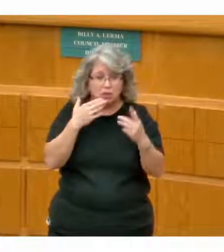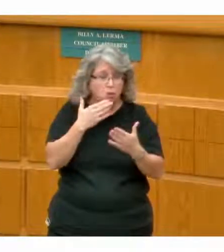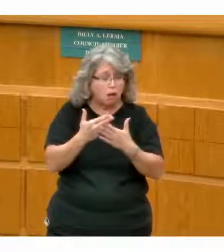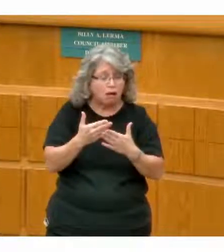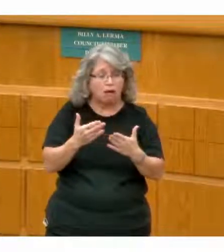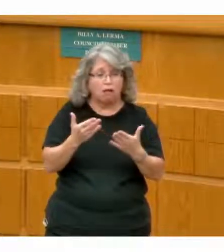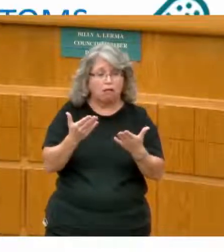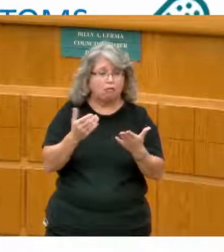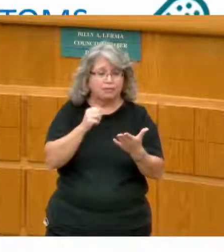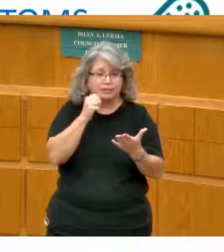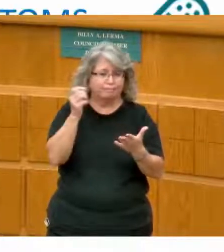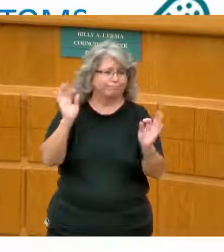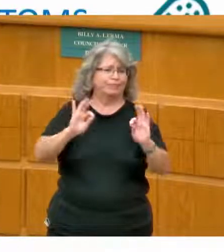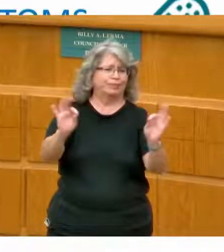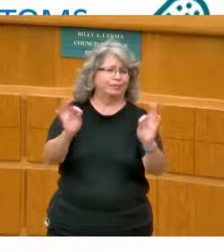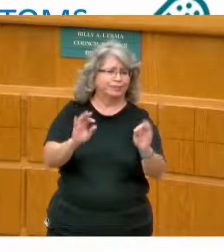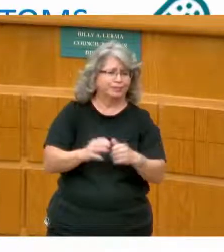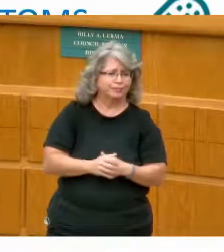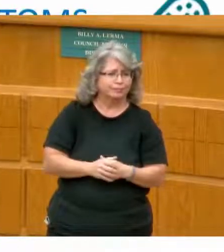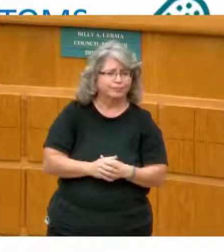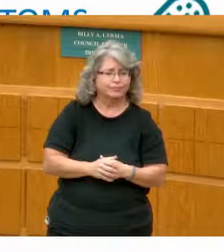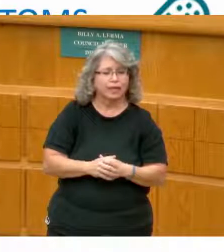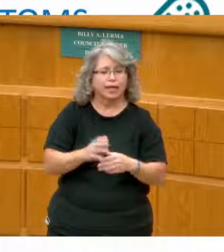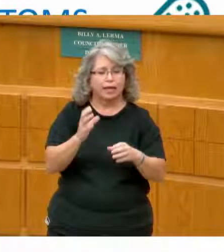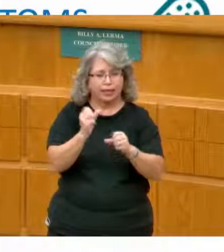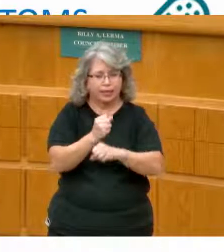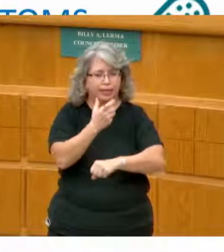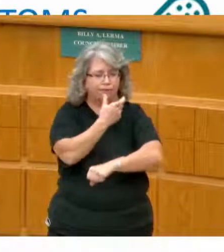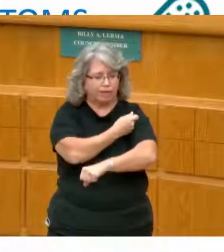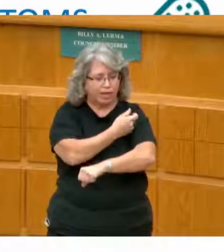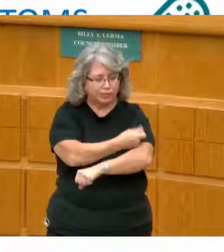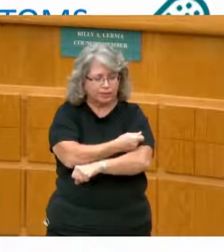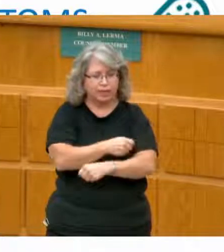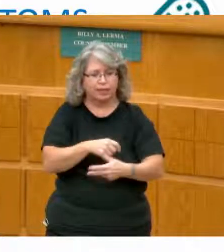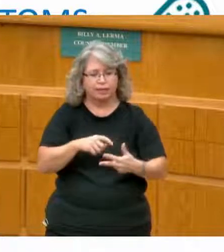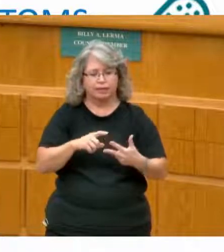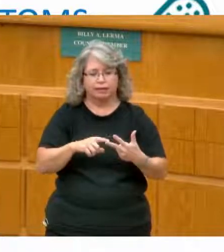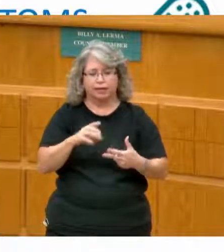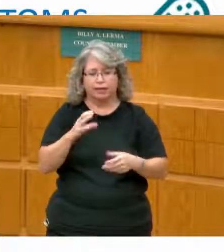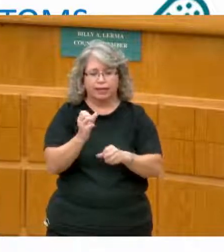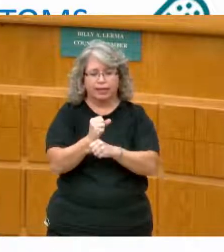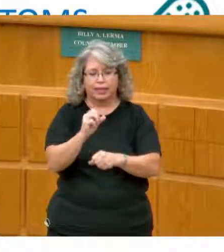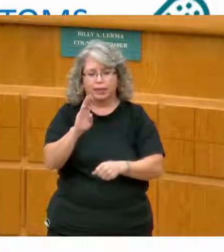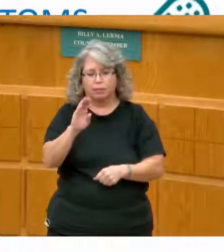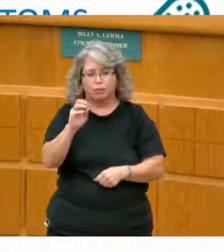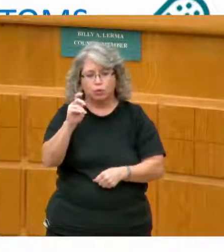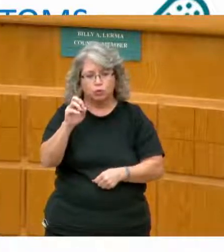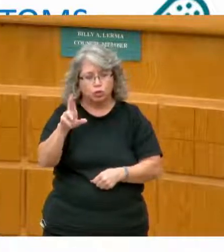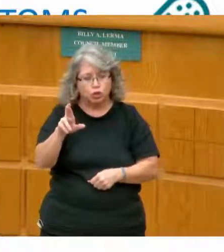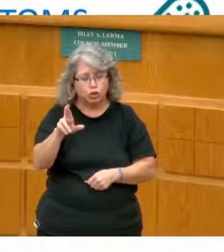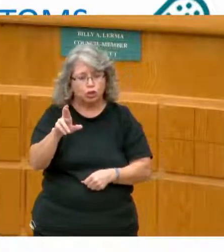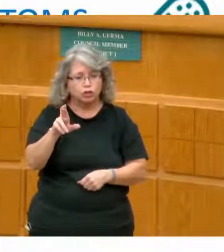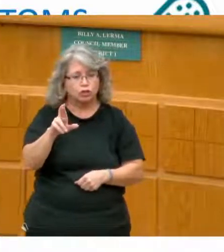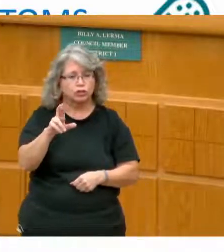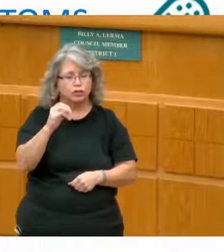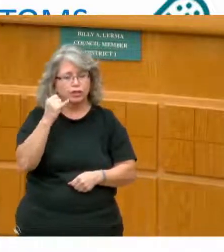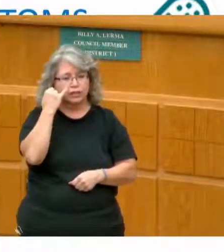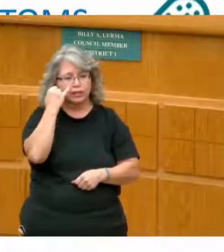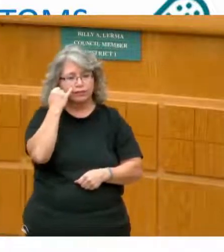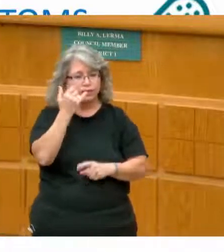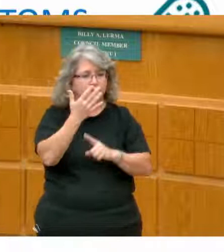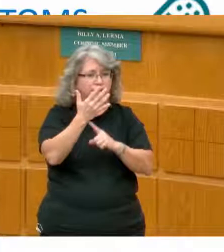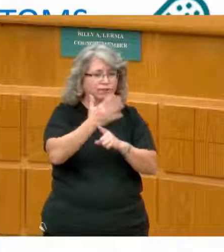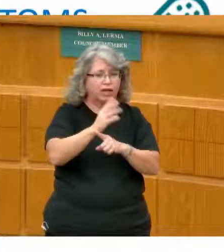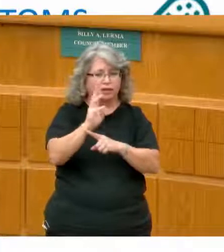deal. Get vaccinated. Get the booster when it's 5 months after you had the Moderna